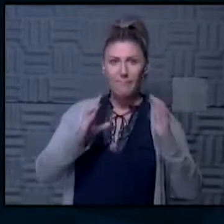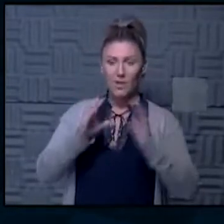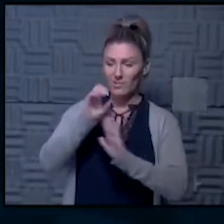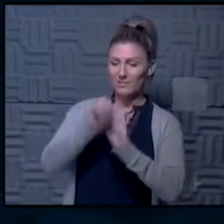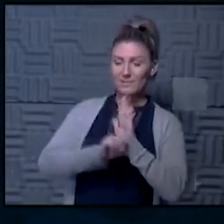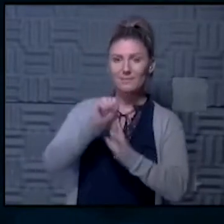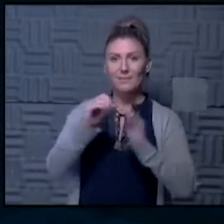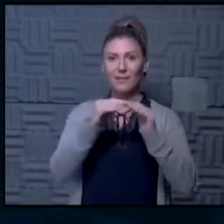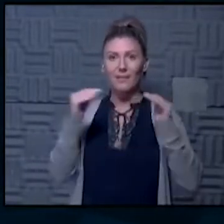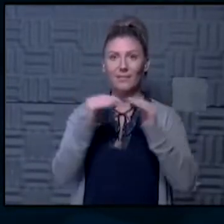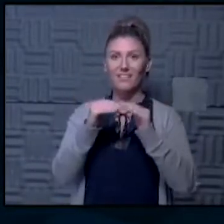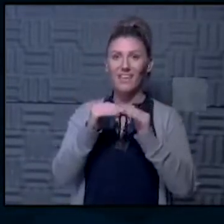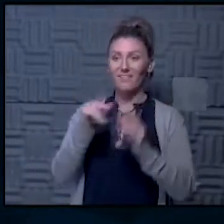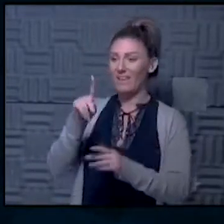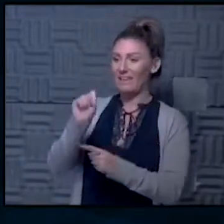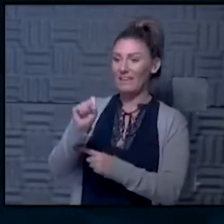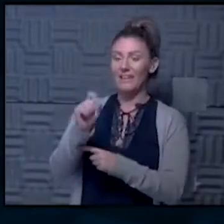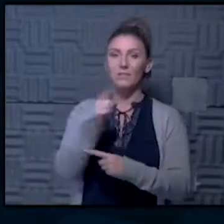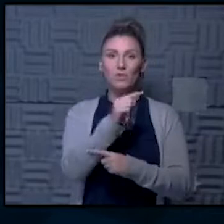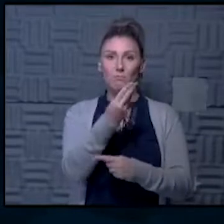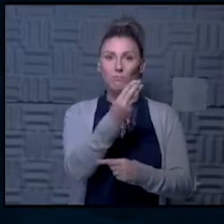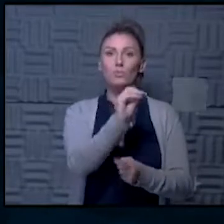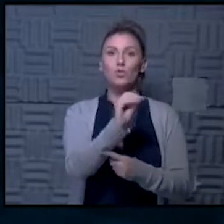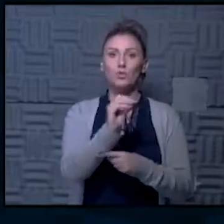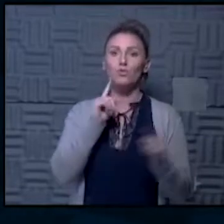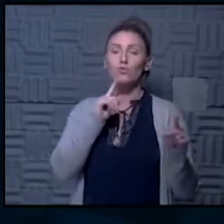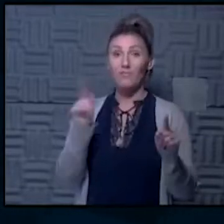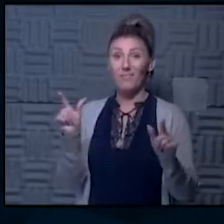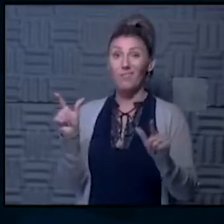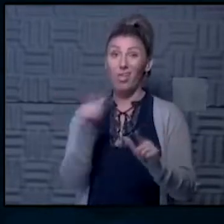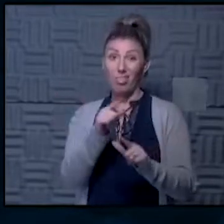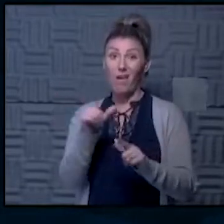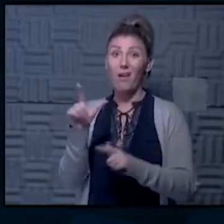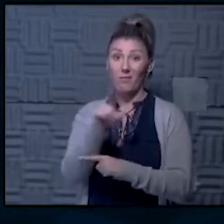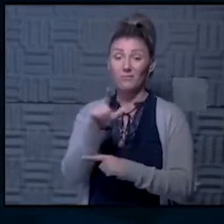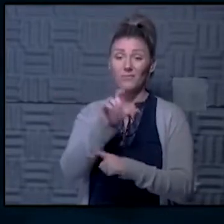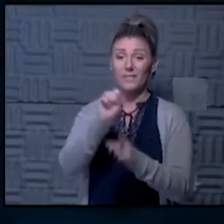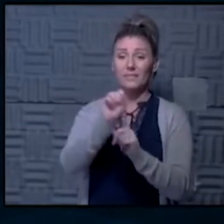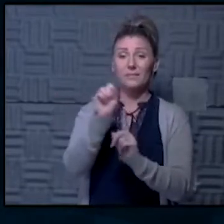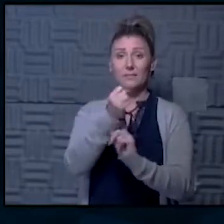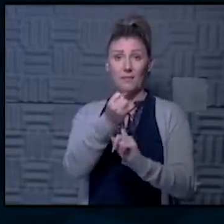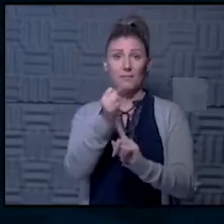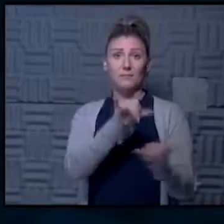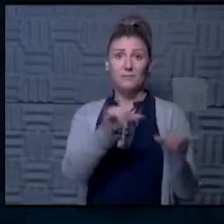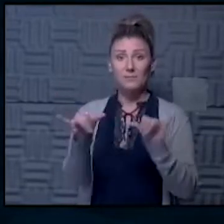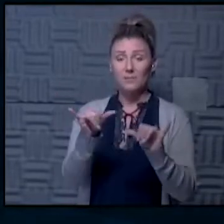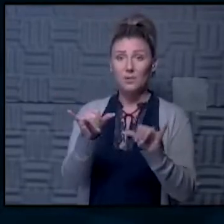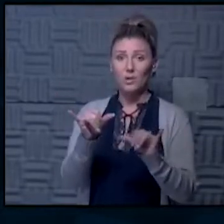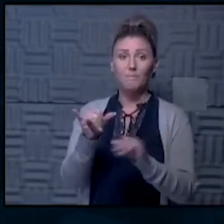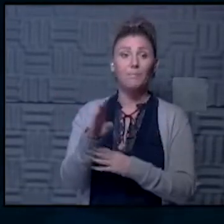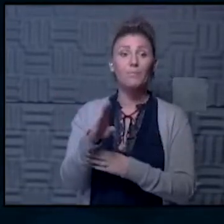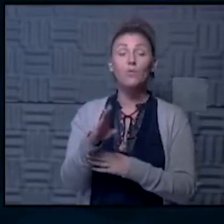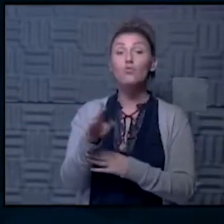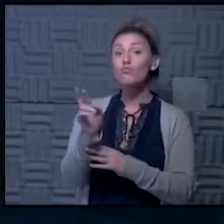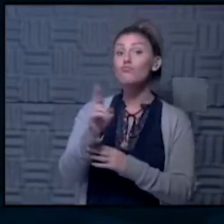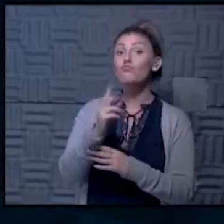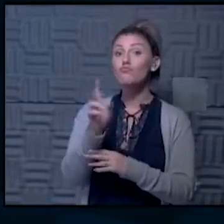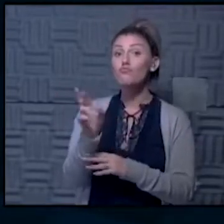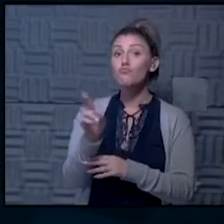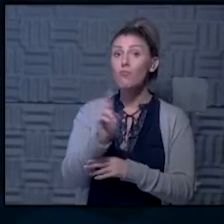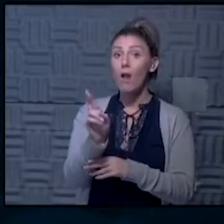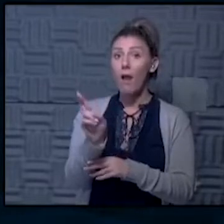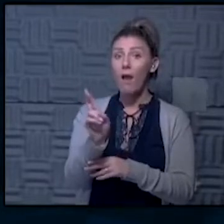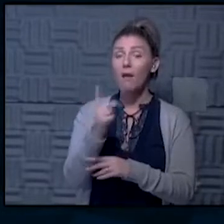state level, Kansas or Missouri. On the left side are the same cases that we've seen on the previous two slides. The right side, the